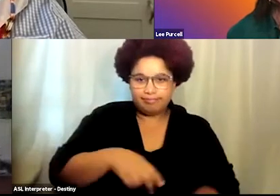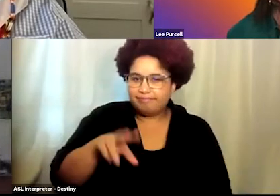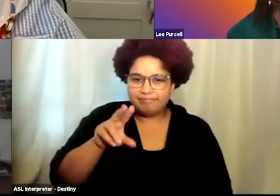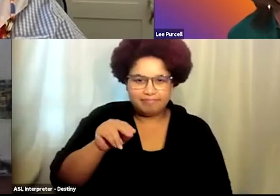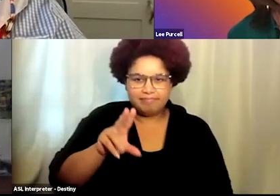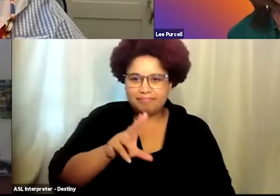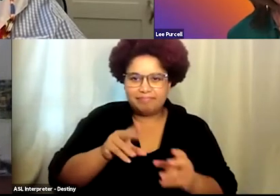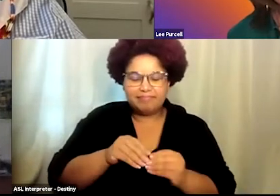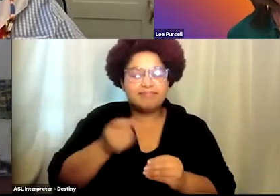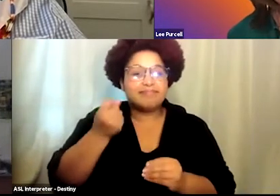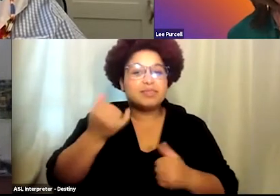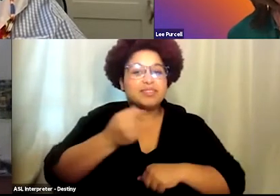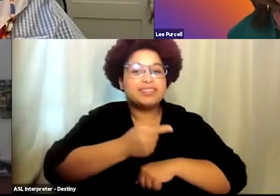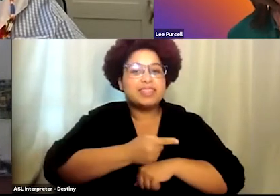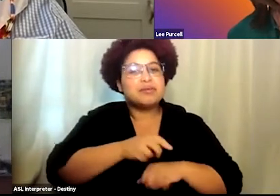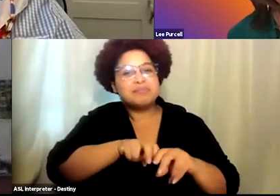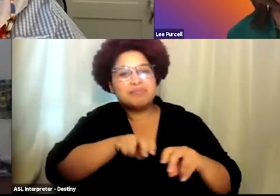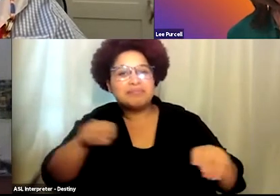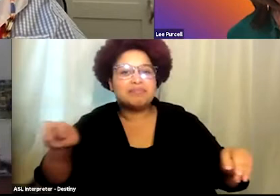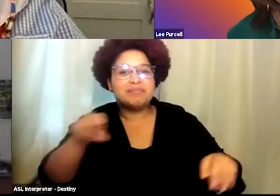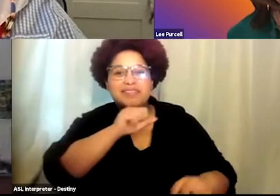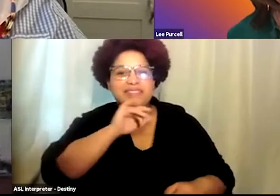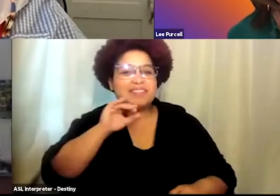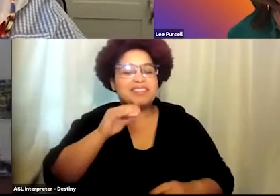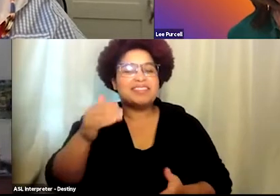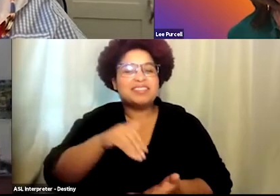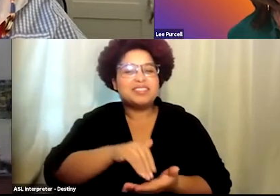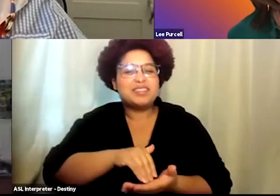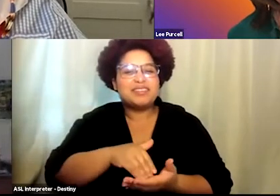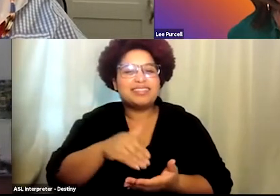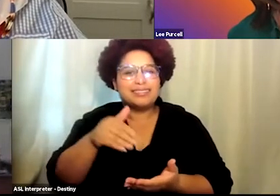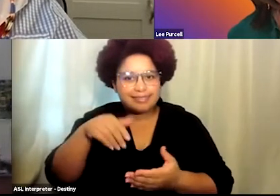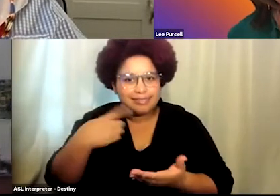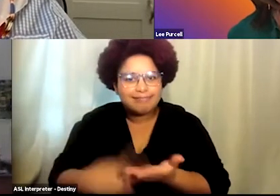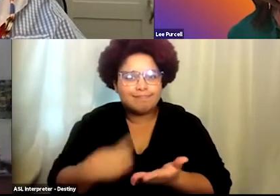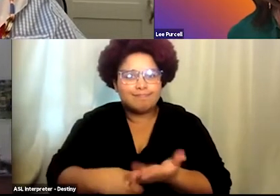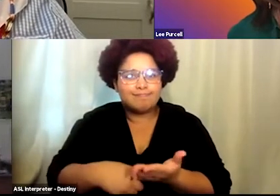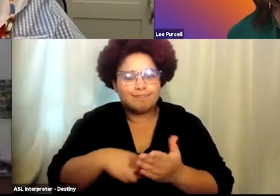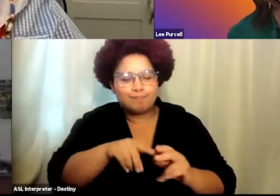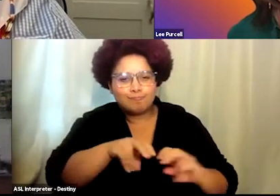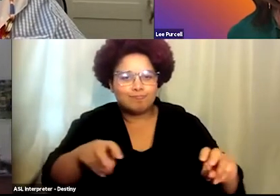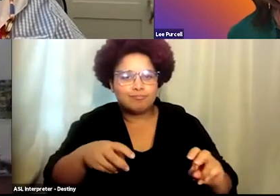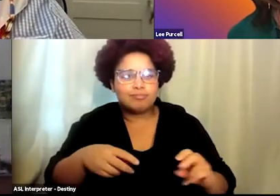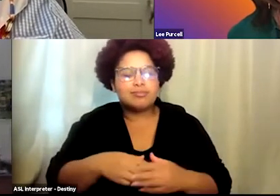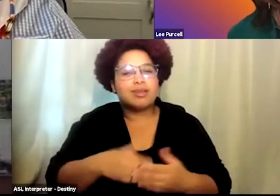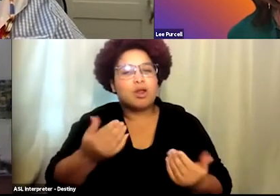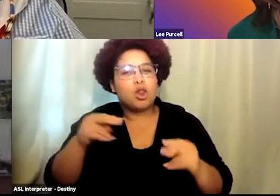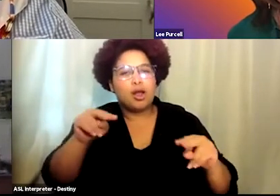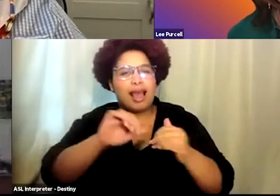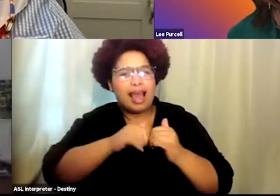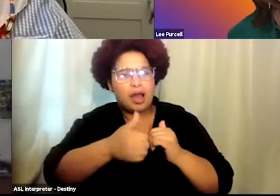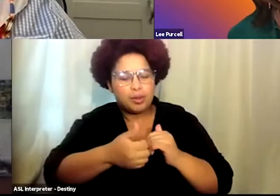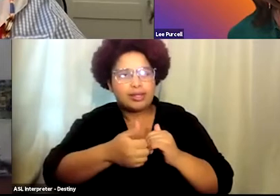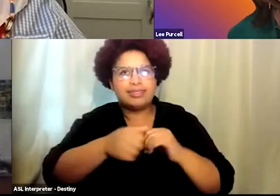for SAG-AFTRA, we are bringing seniors to the center of this discussion, to center stage. We're going to look at how we're going to create